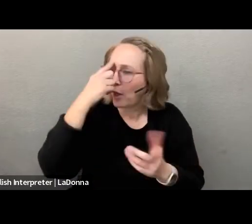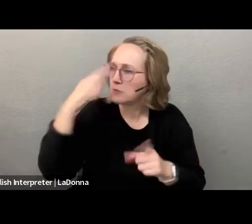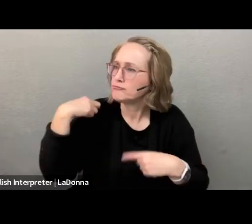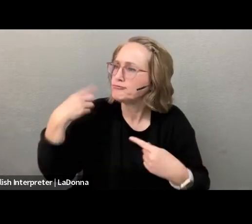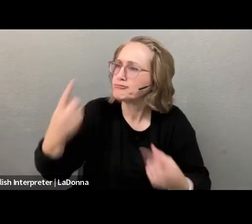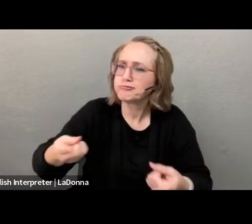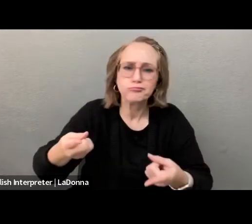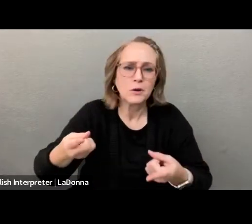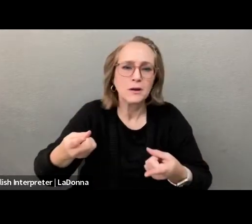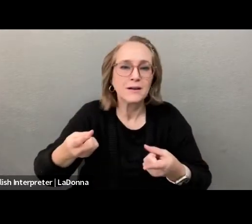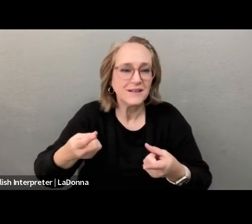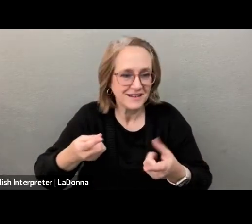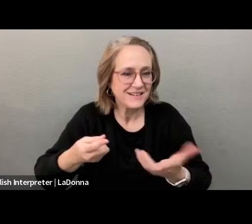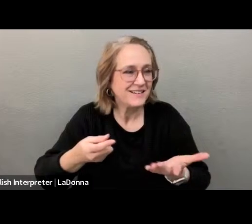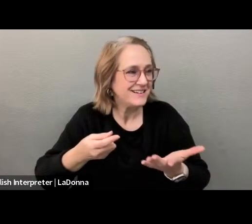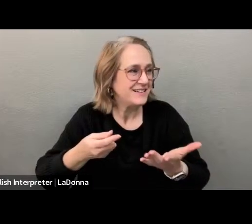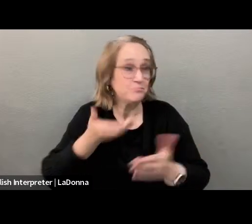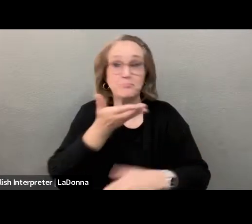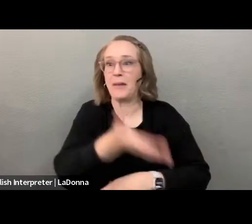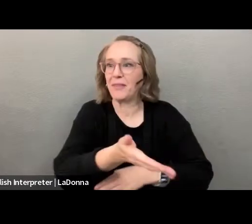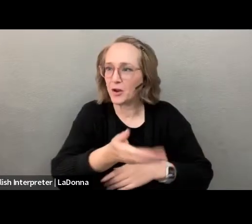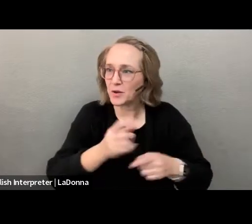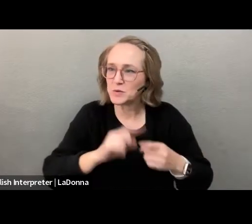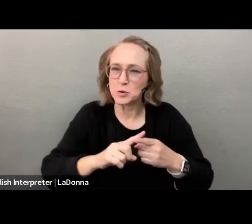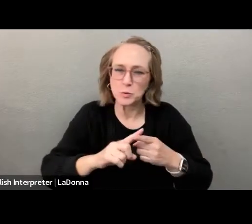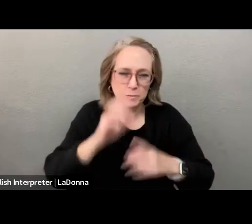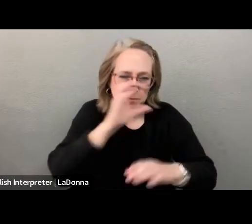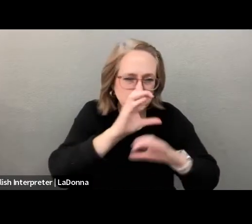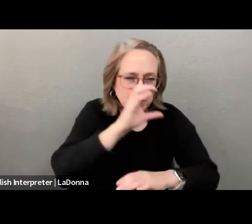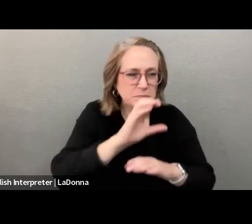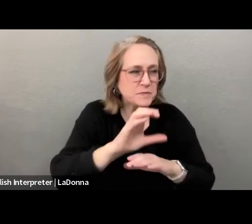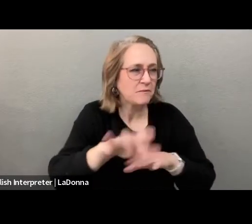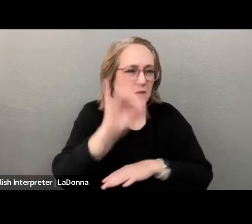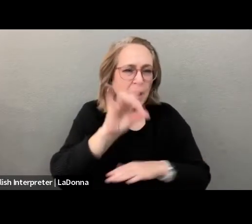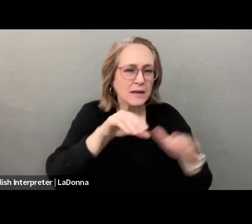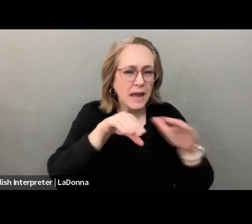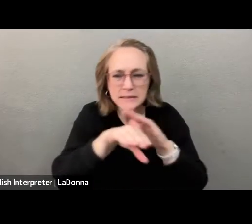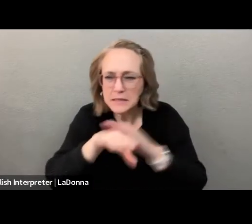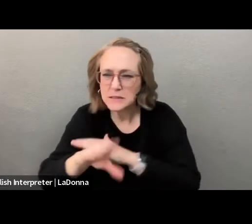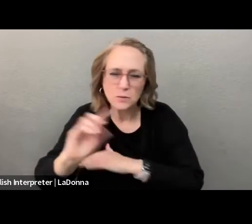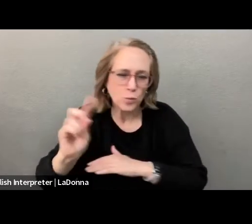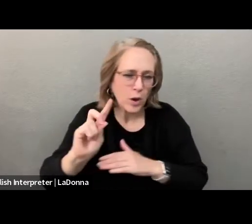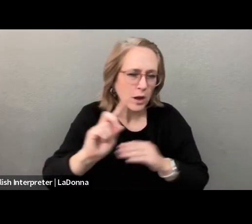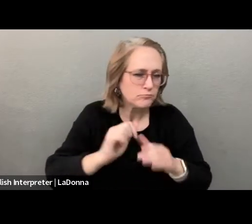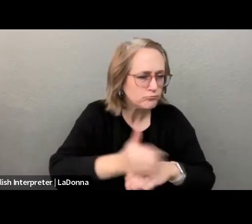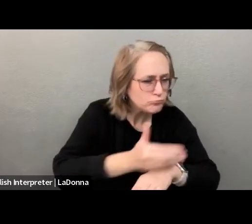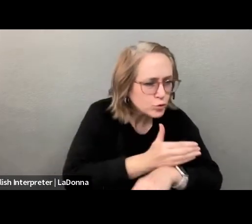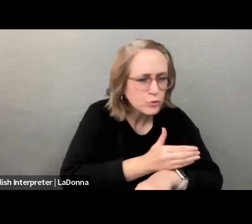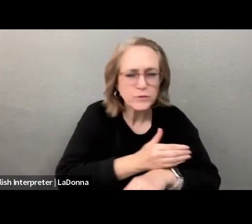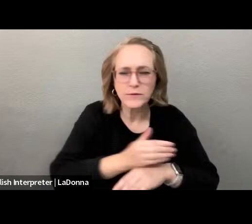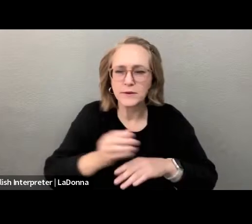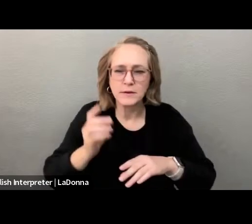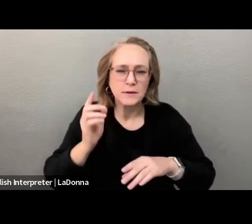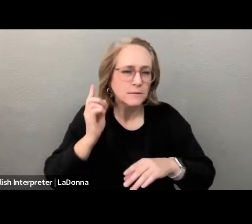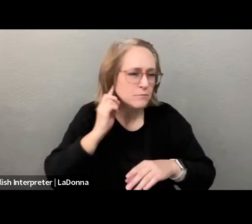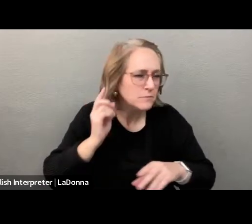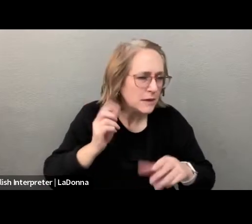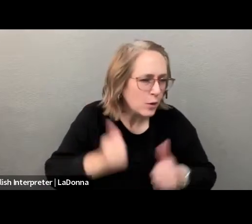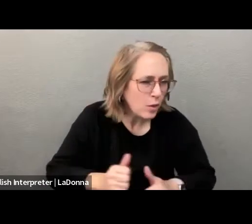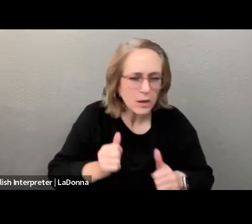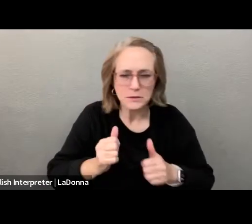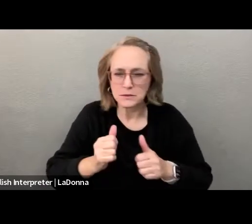at ways to make things more accessible for individuals with hearing loss. And